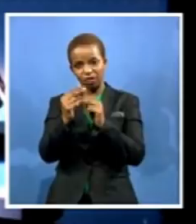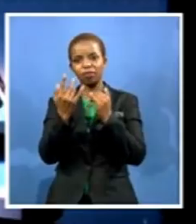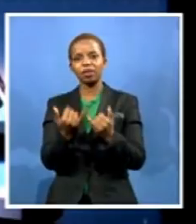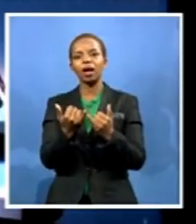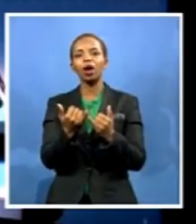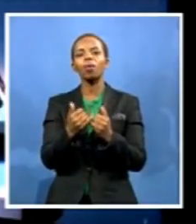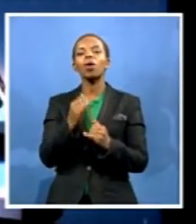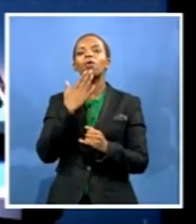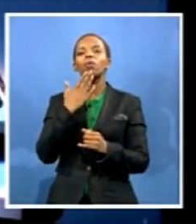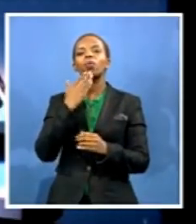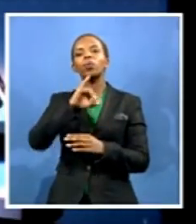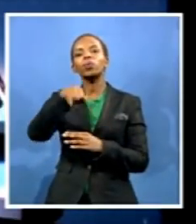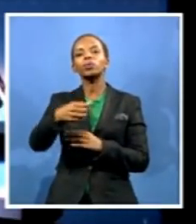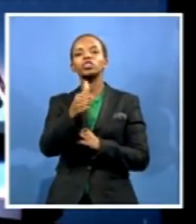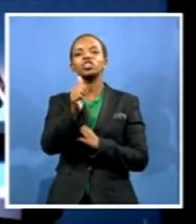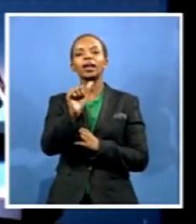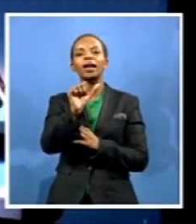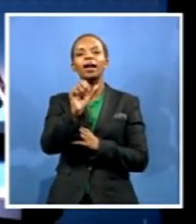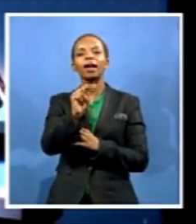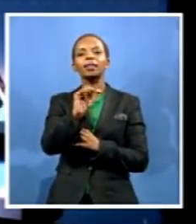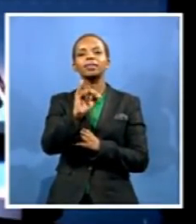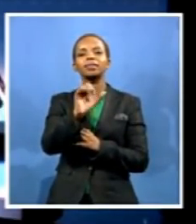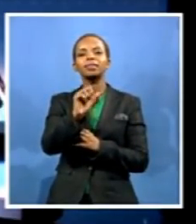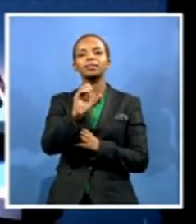you deliver your question, please?